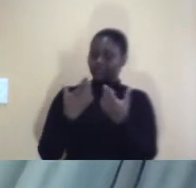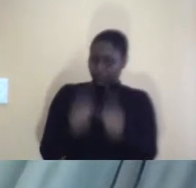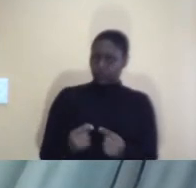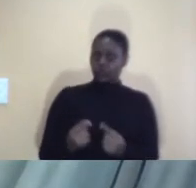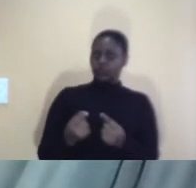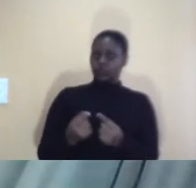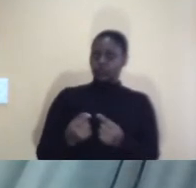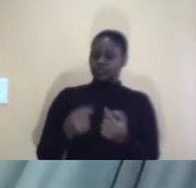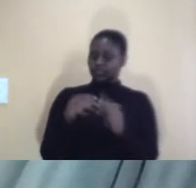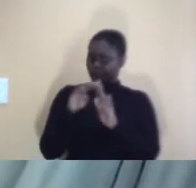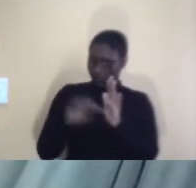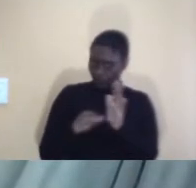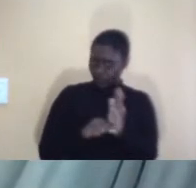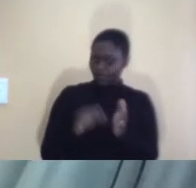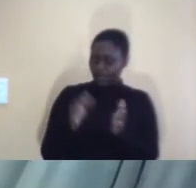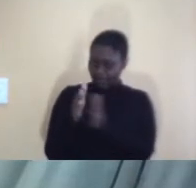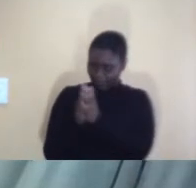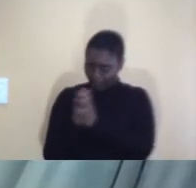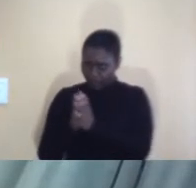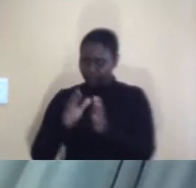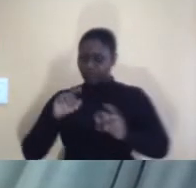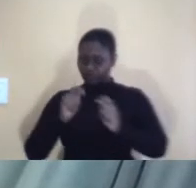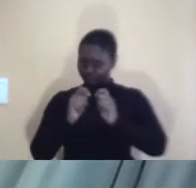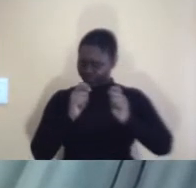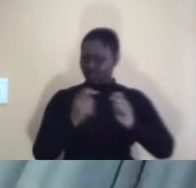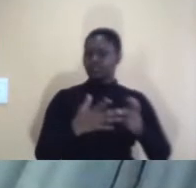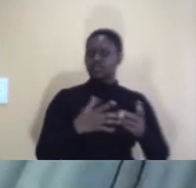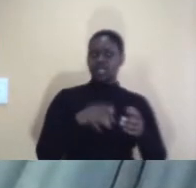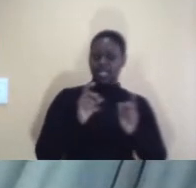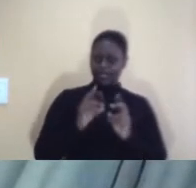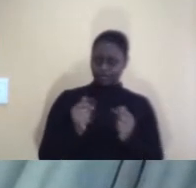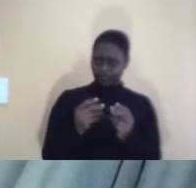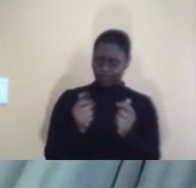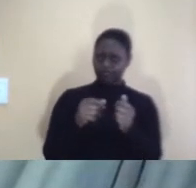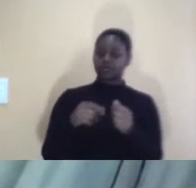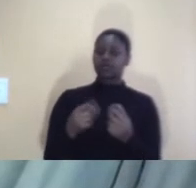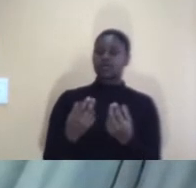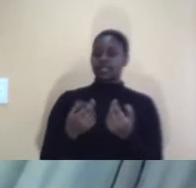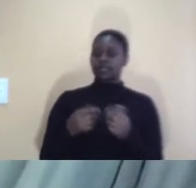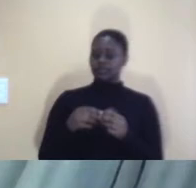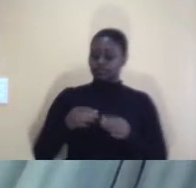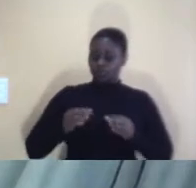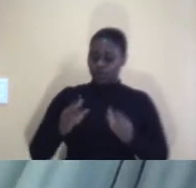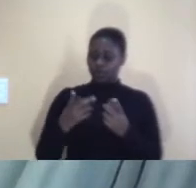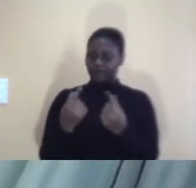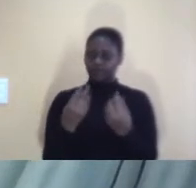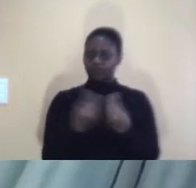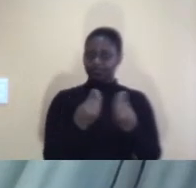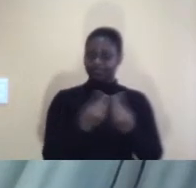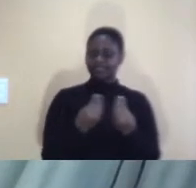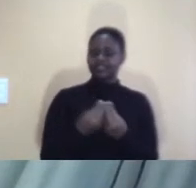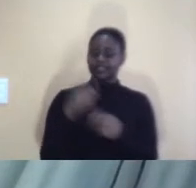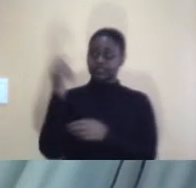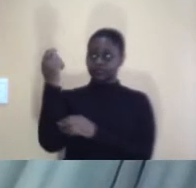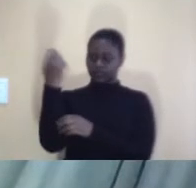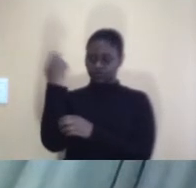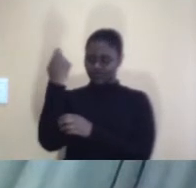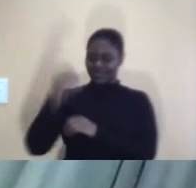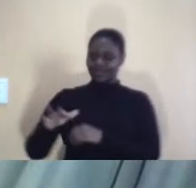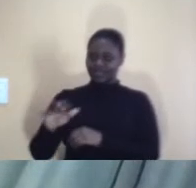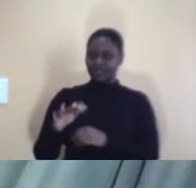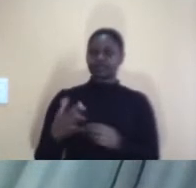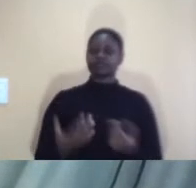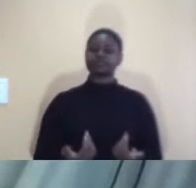be, modified or changed in order to speed up the pace of development in the rural areas.